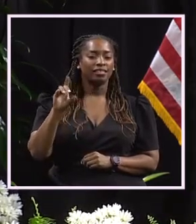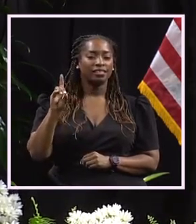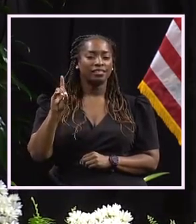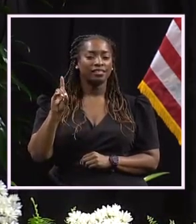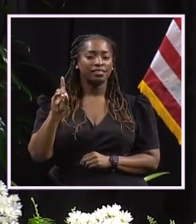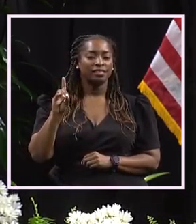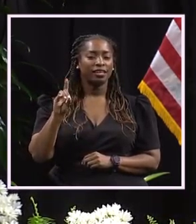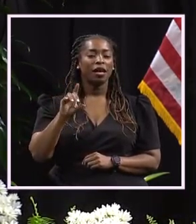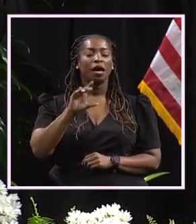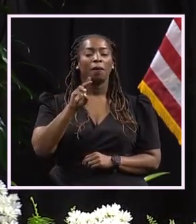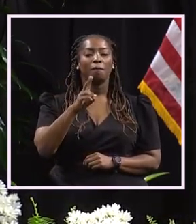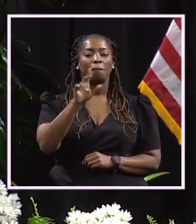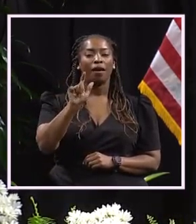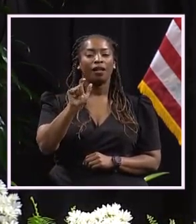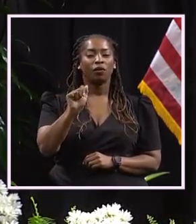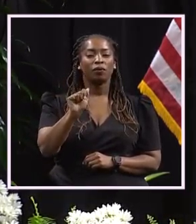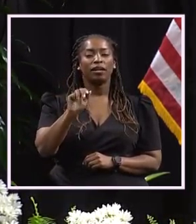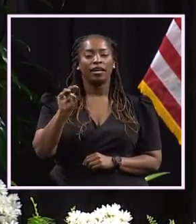Valerie M. Argueta.